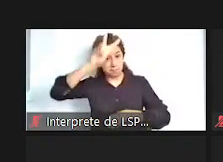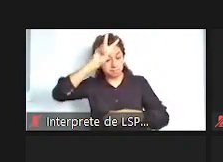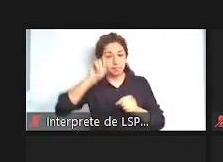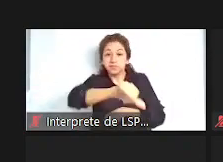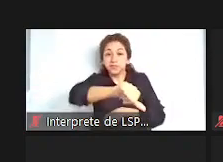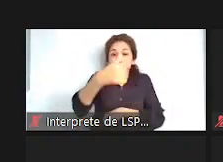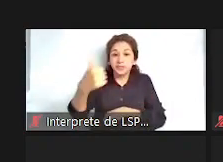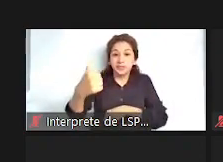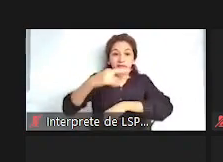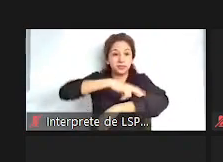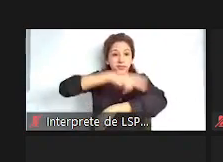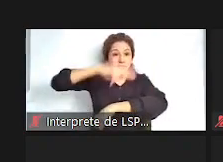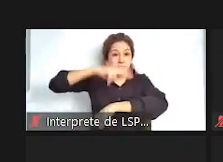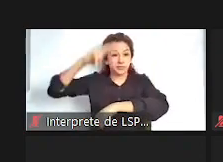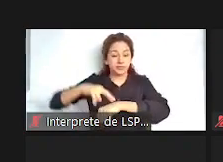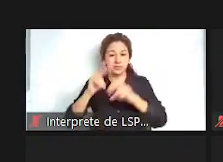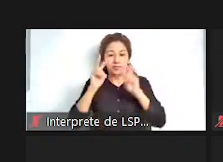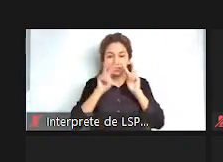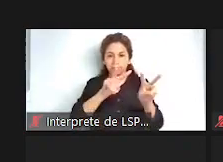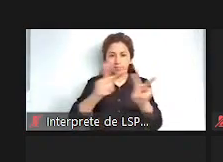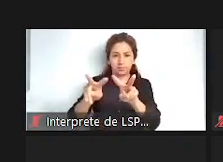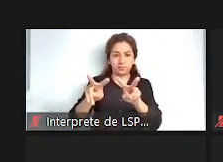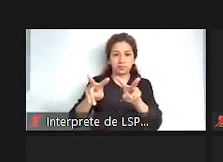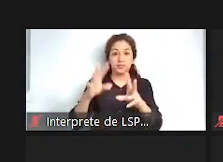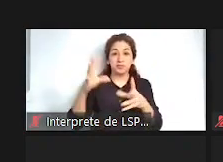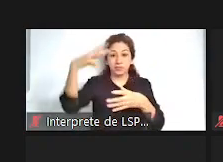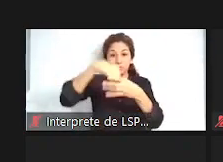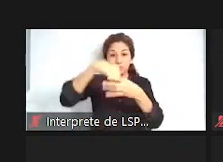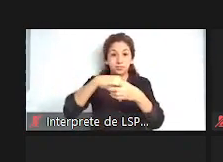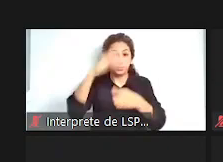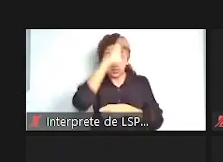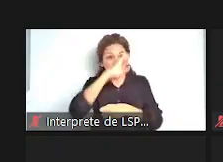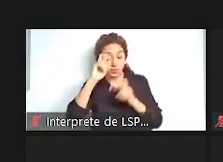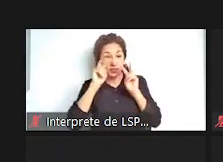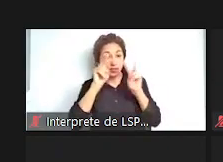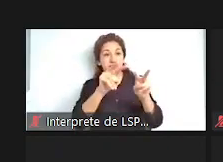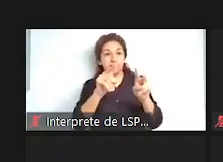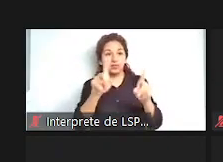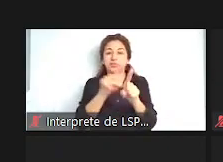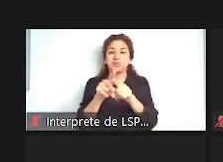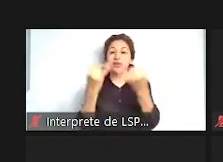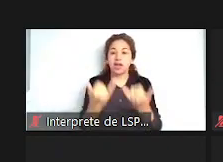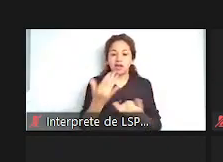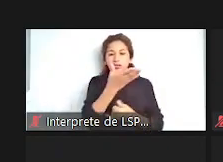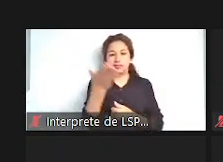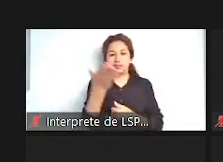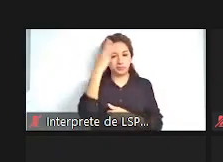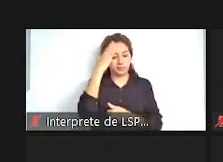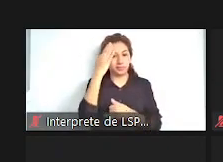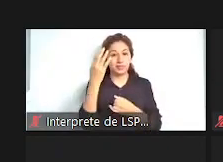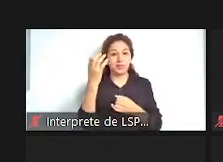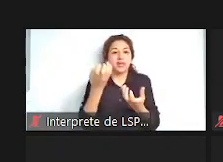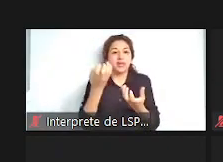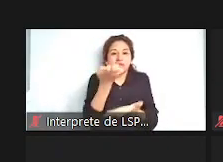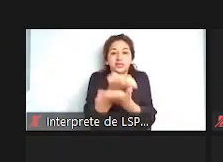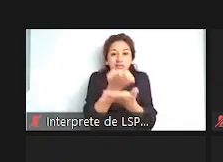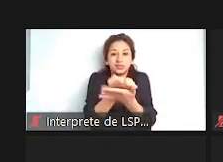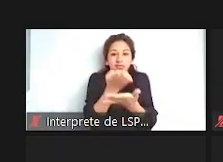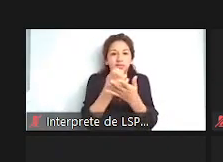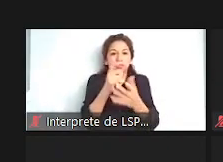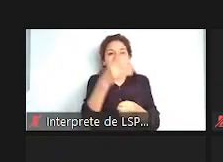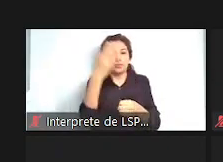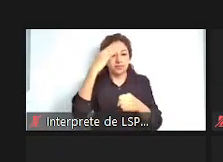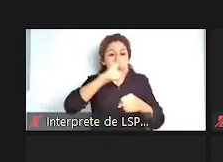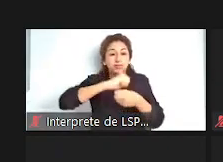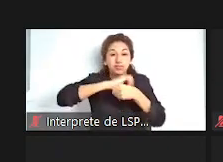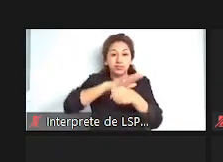for companies like peruvian companies and other other company countries that look at the european region and now because we are trying to reactivate our